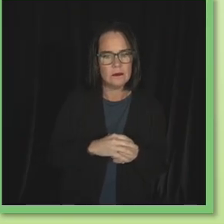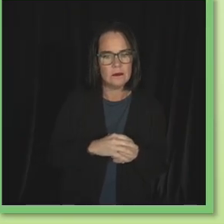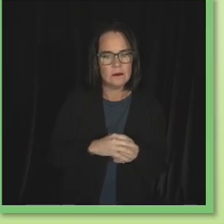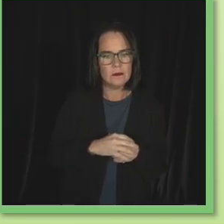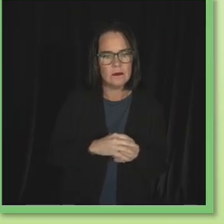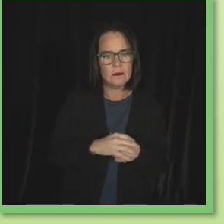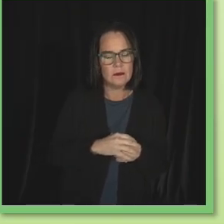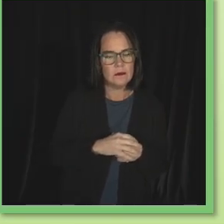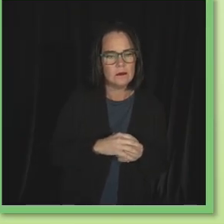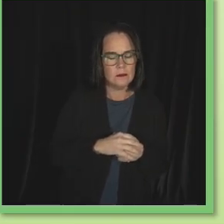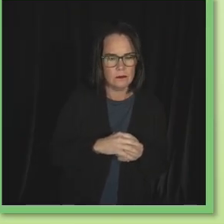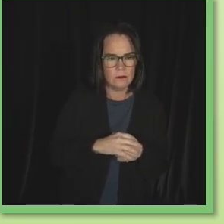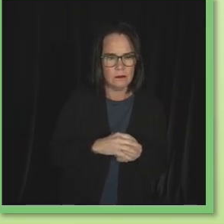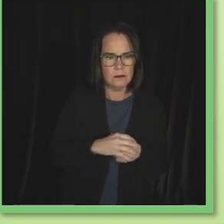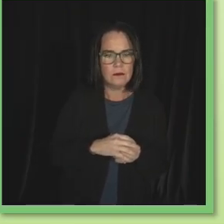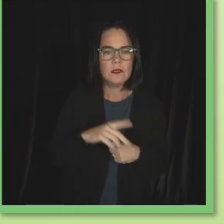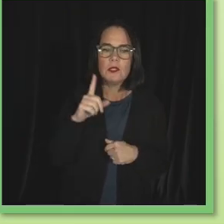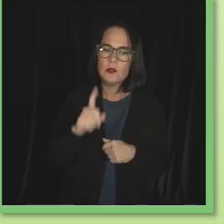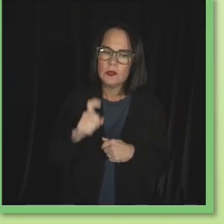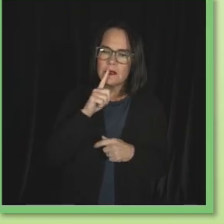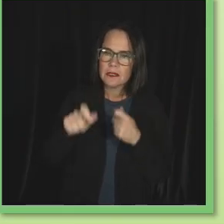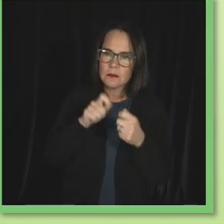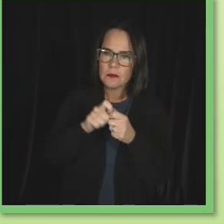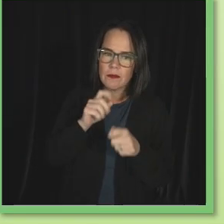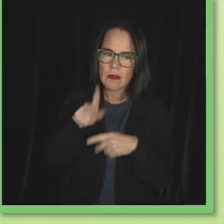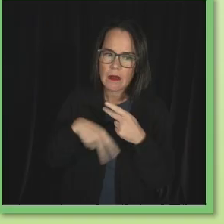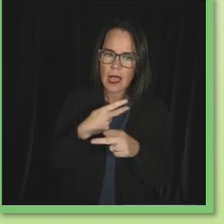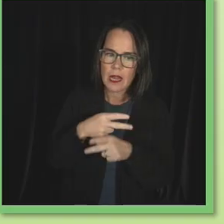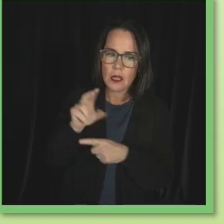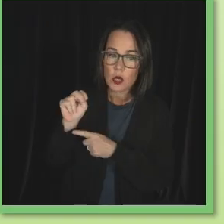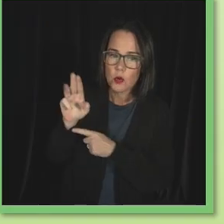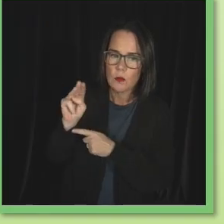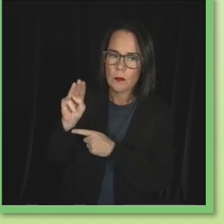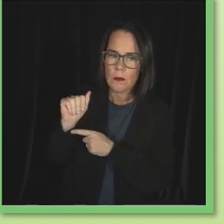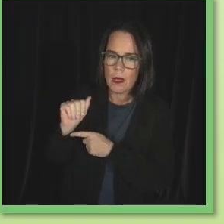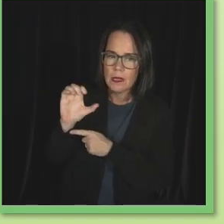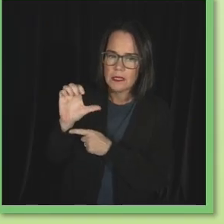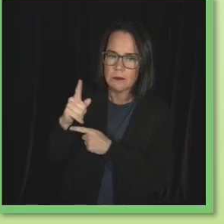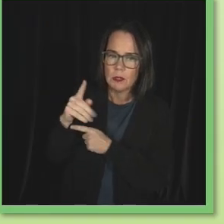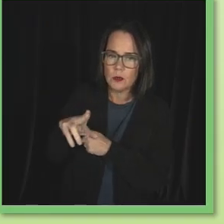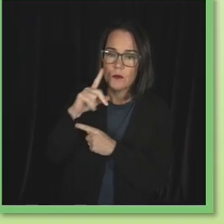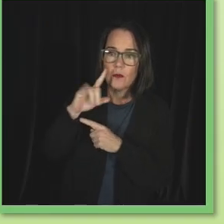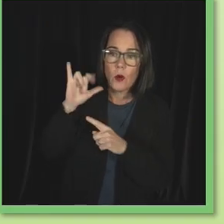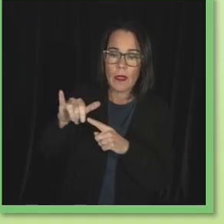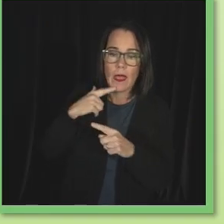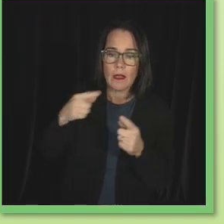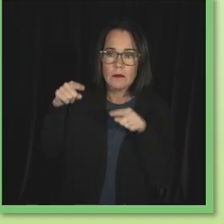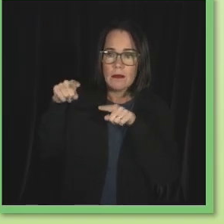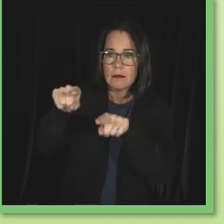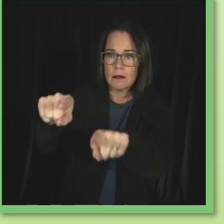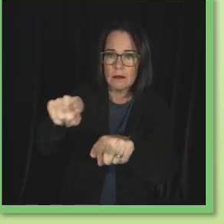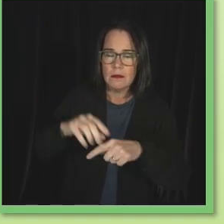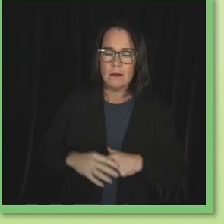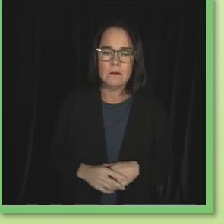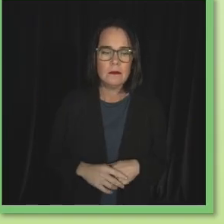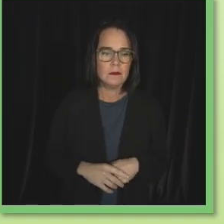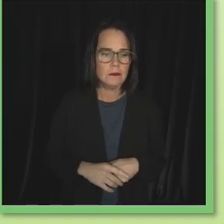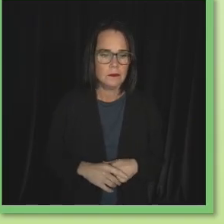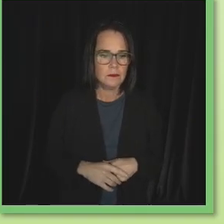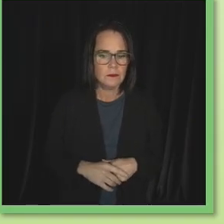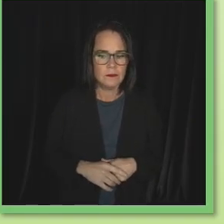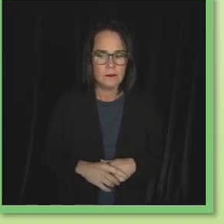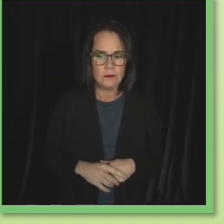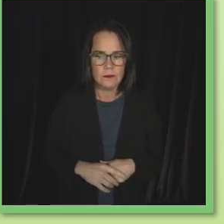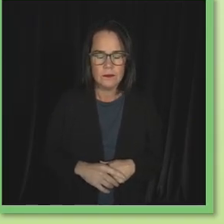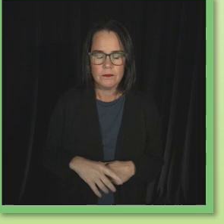NUMA, NIC, and CPU alignment for line rate packet processing. And as you can see,